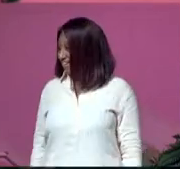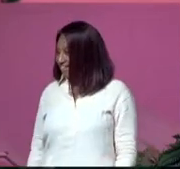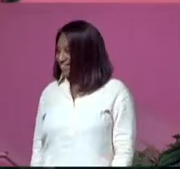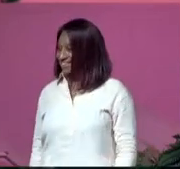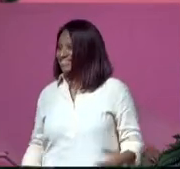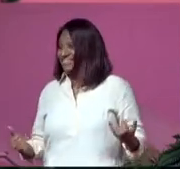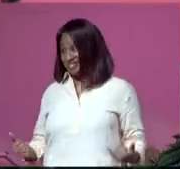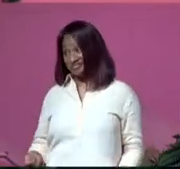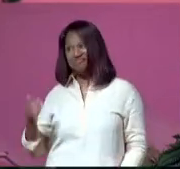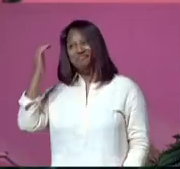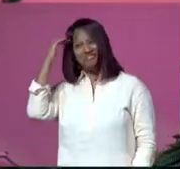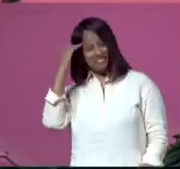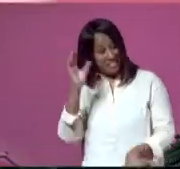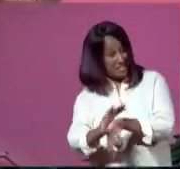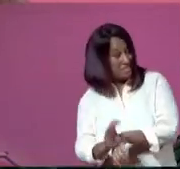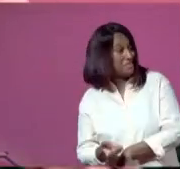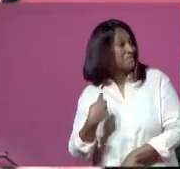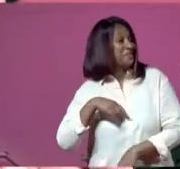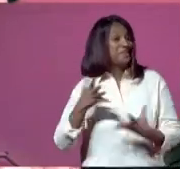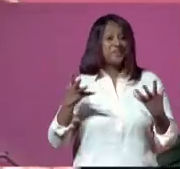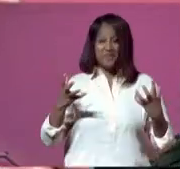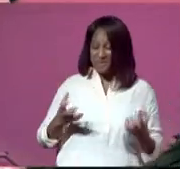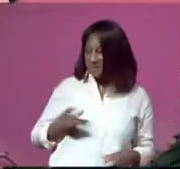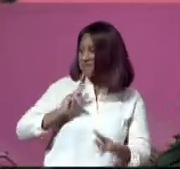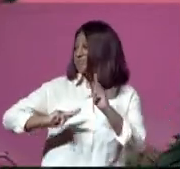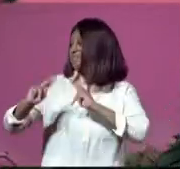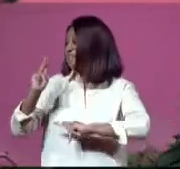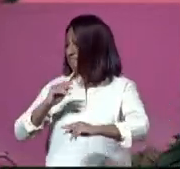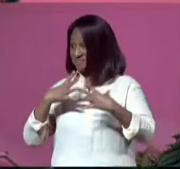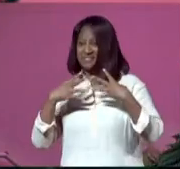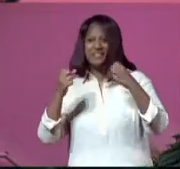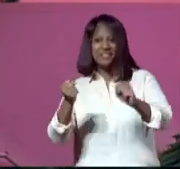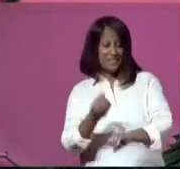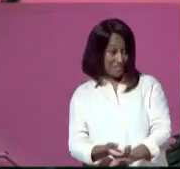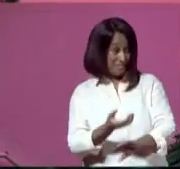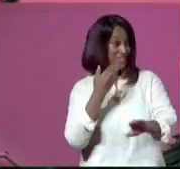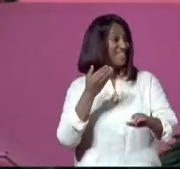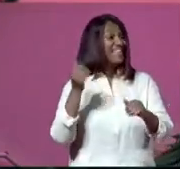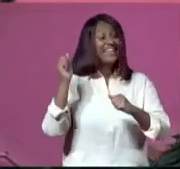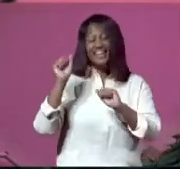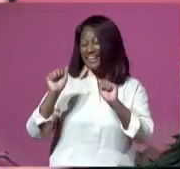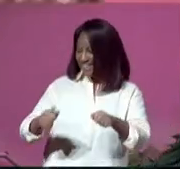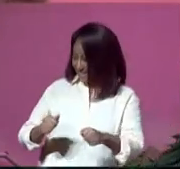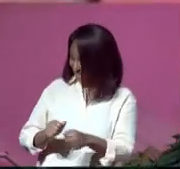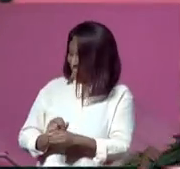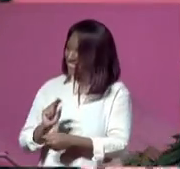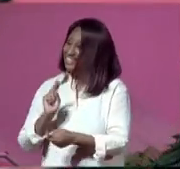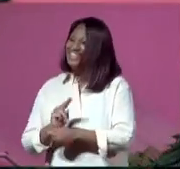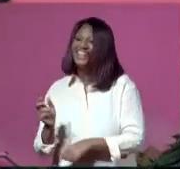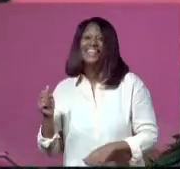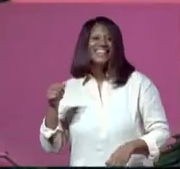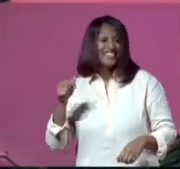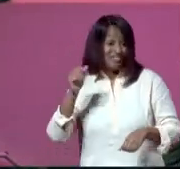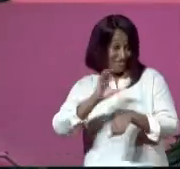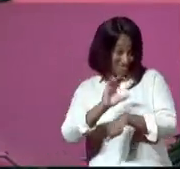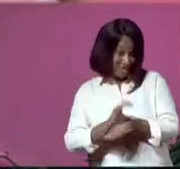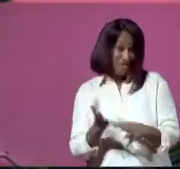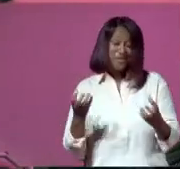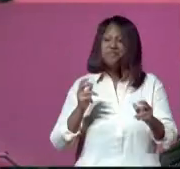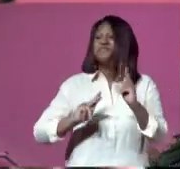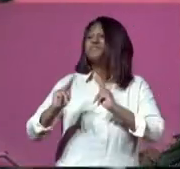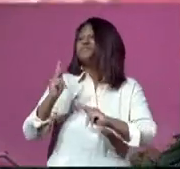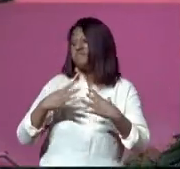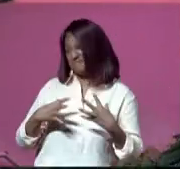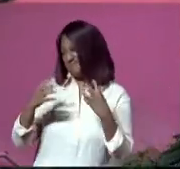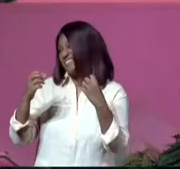the church, we want folk to get fixed before they can be used. Y'all ain't gonna talk to me. In the church, we want them to be